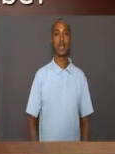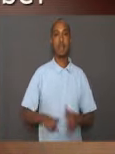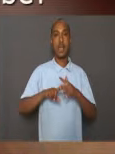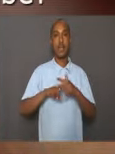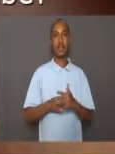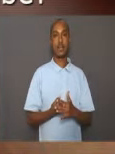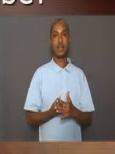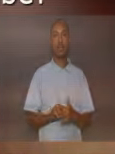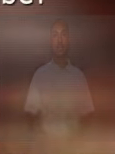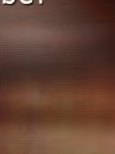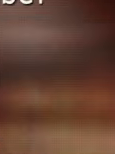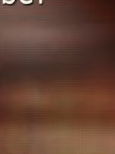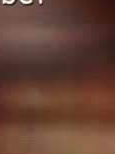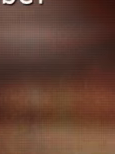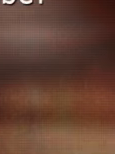Begin.